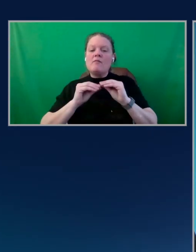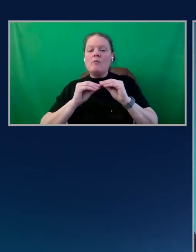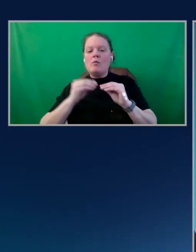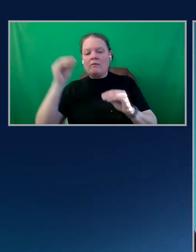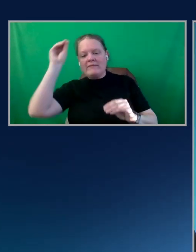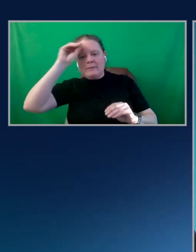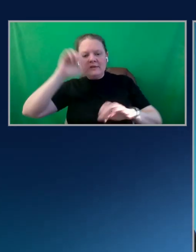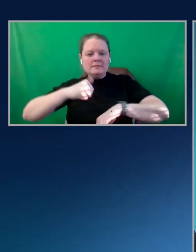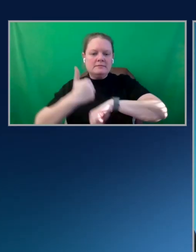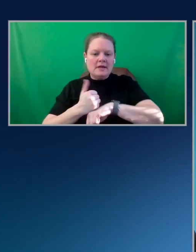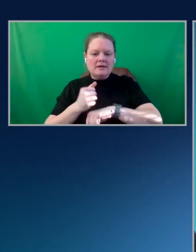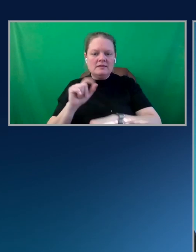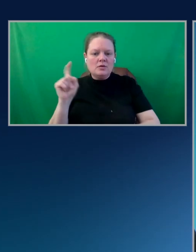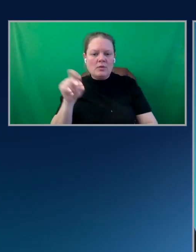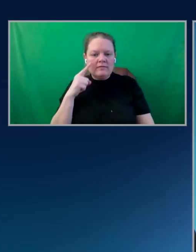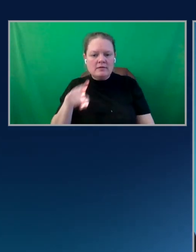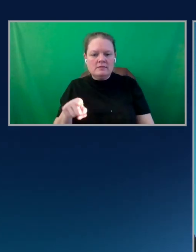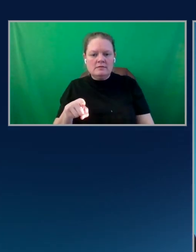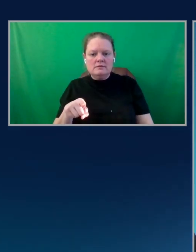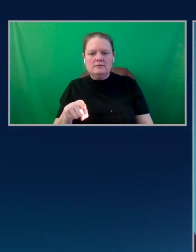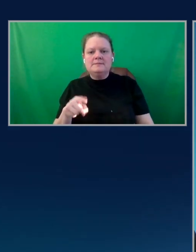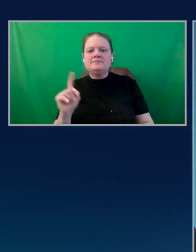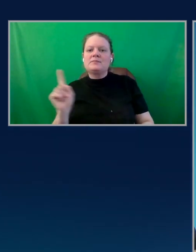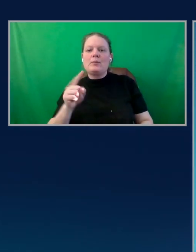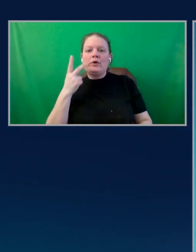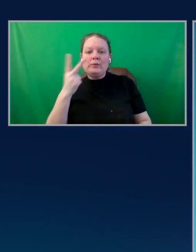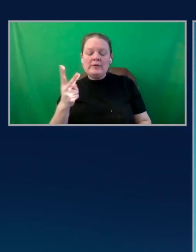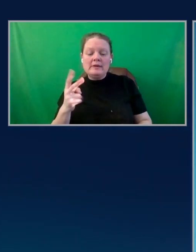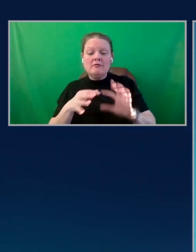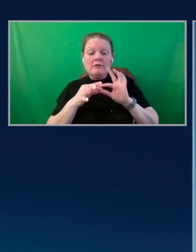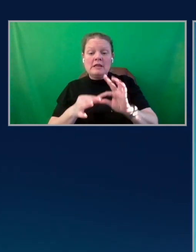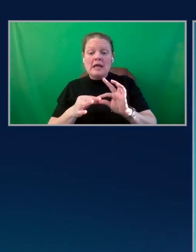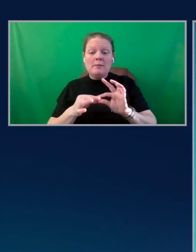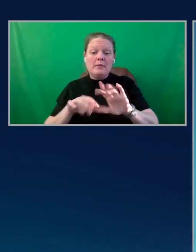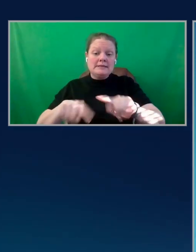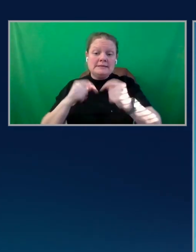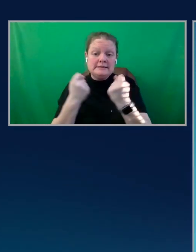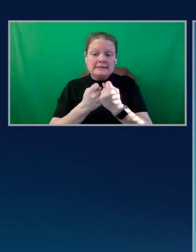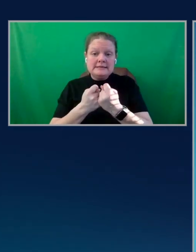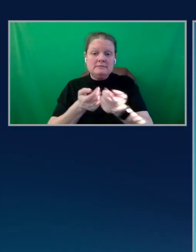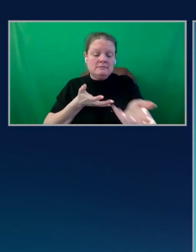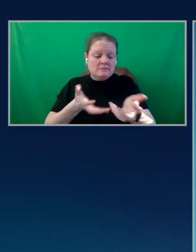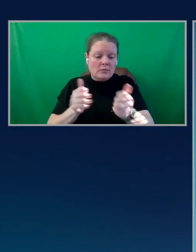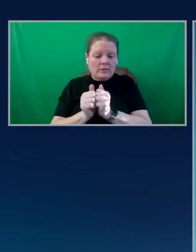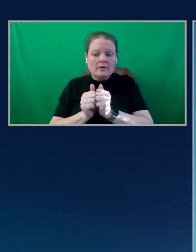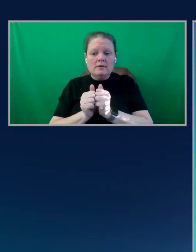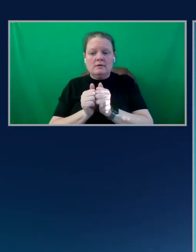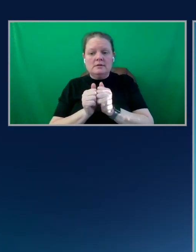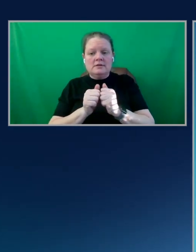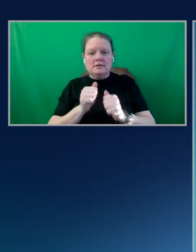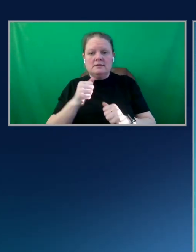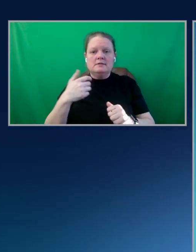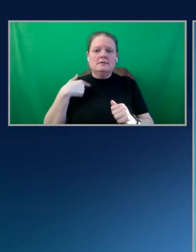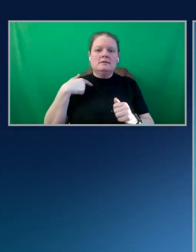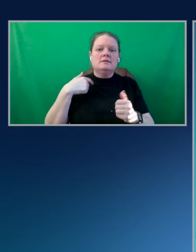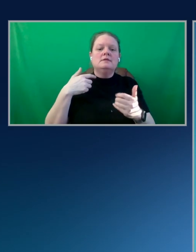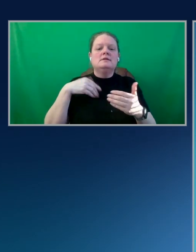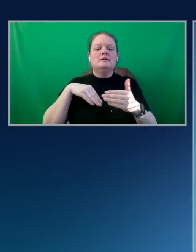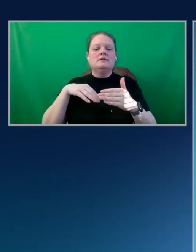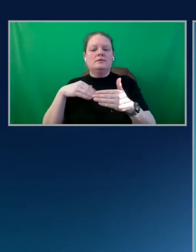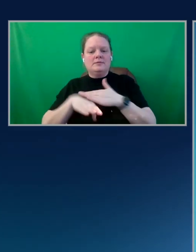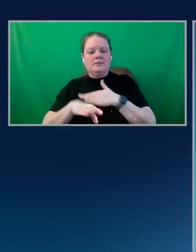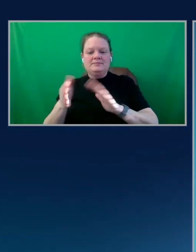you. Where do you see, in terms of like a team working with this, who would come in and run